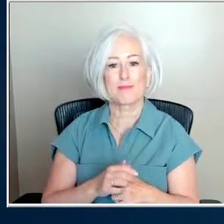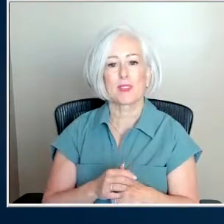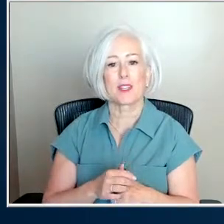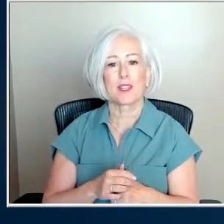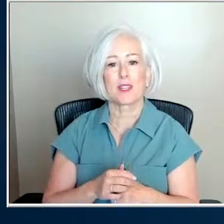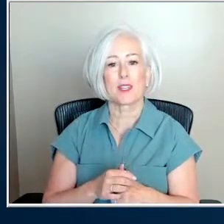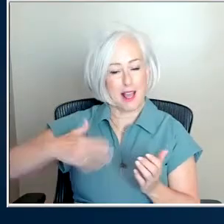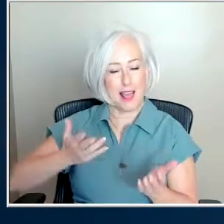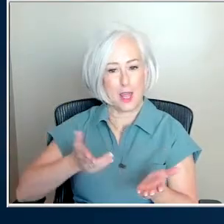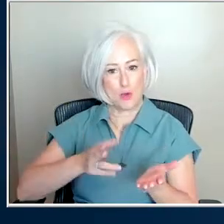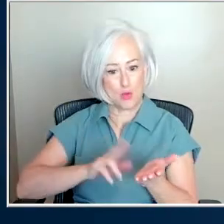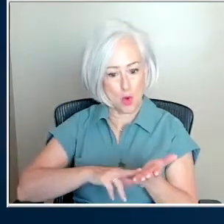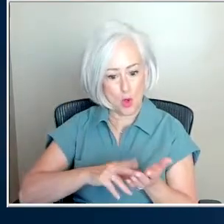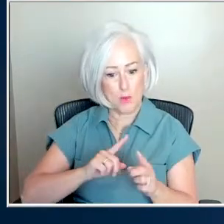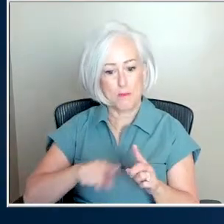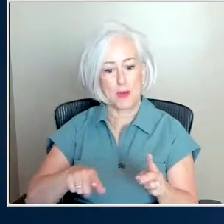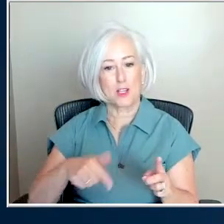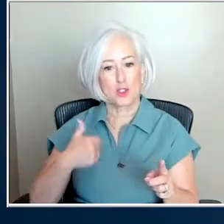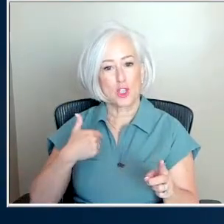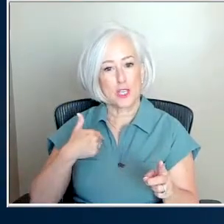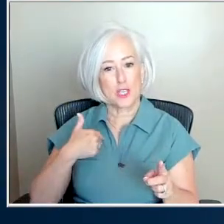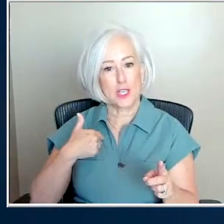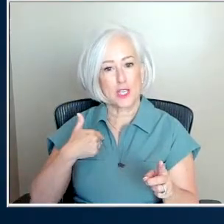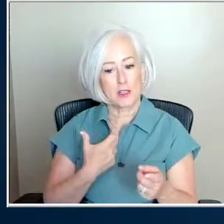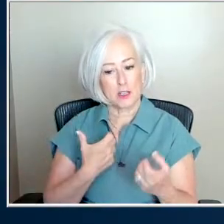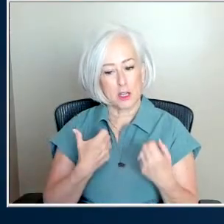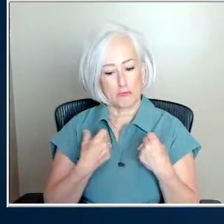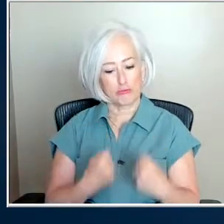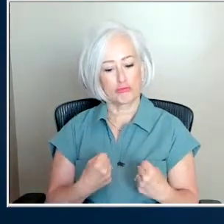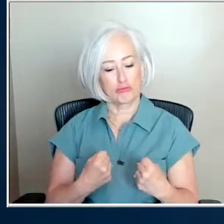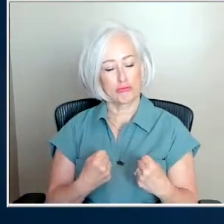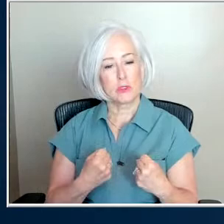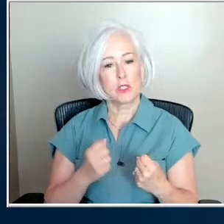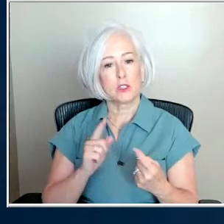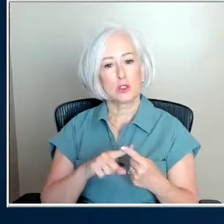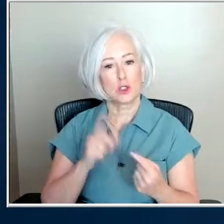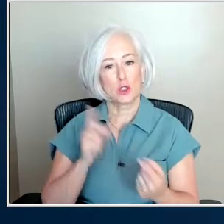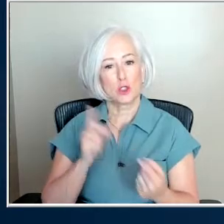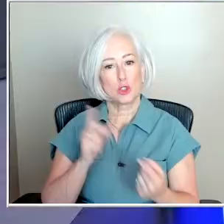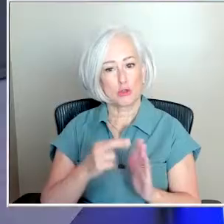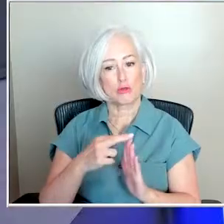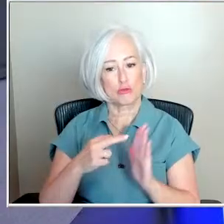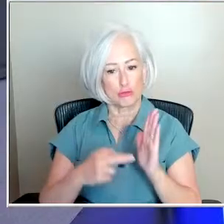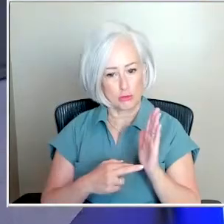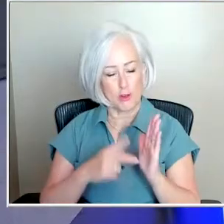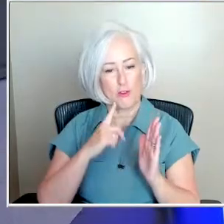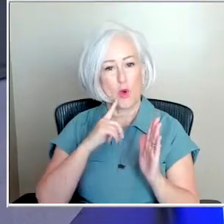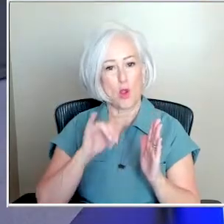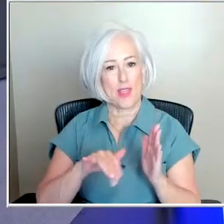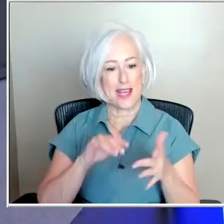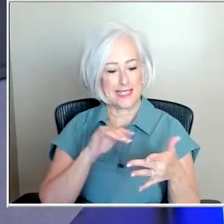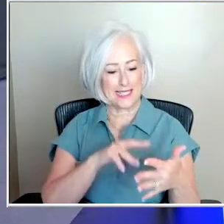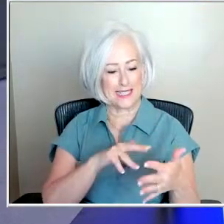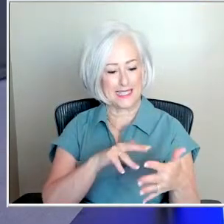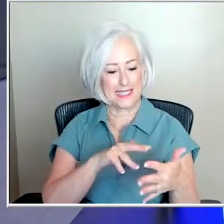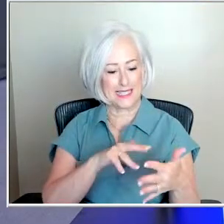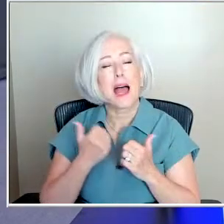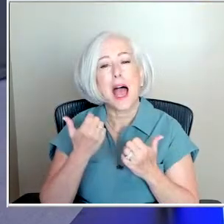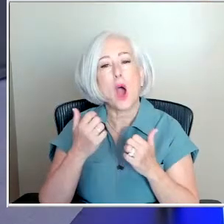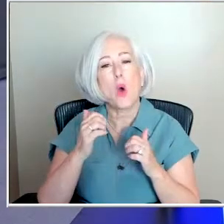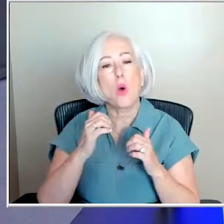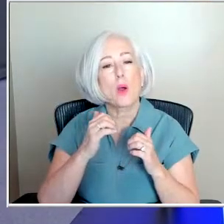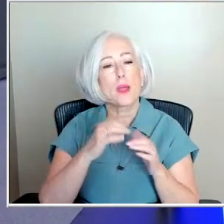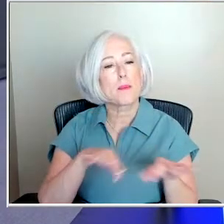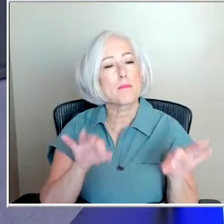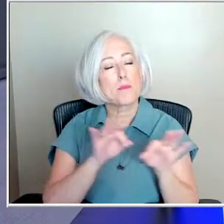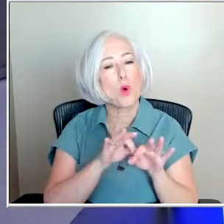but she had the guts to register and volunteer to be a study candidate. And how important is that to make sure that patients know about clinical